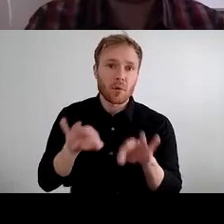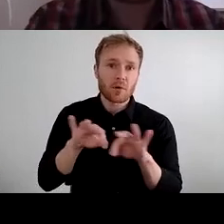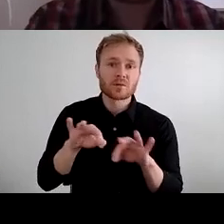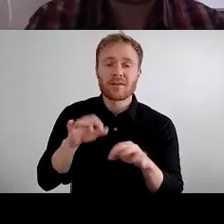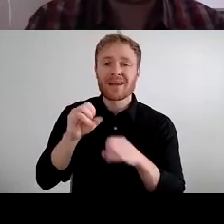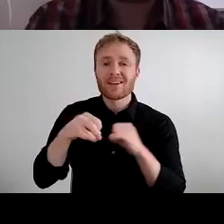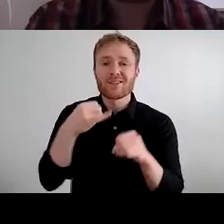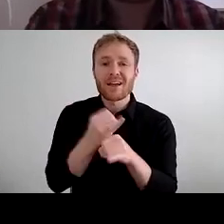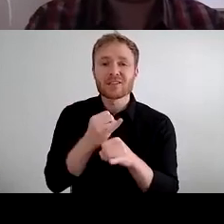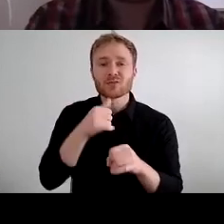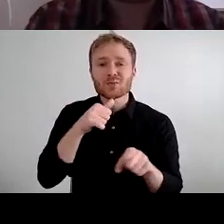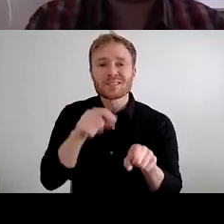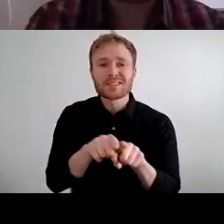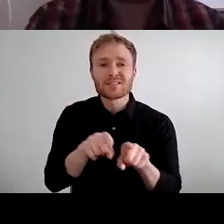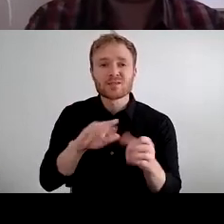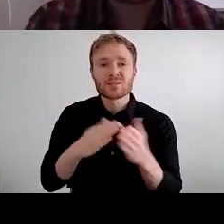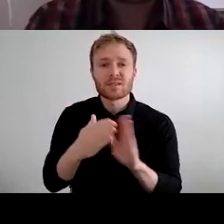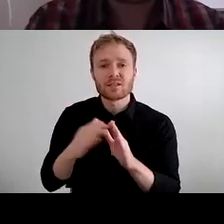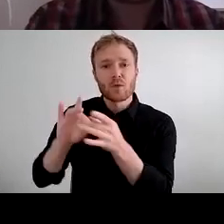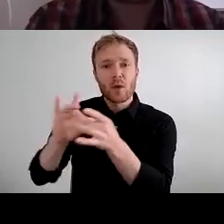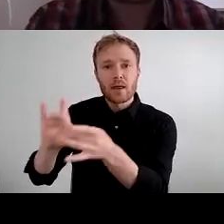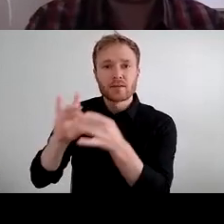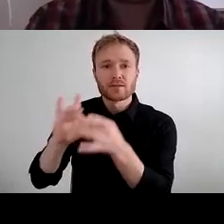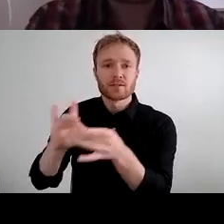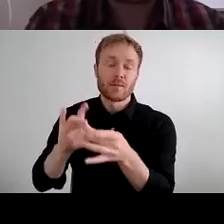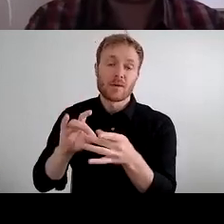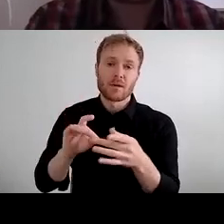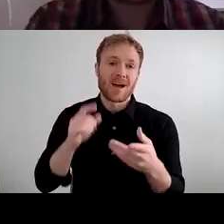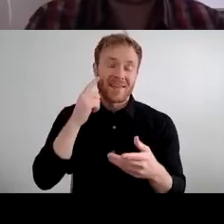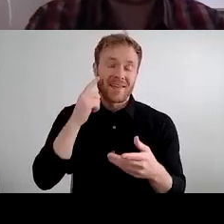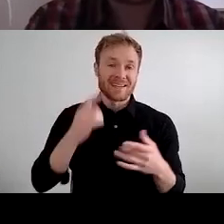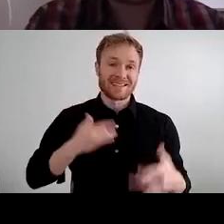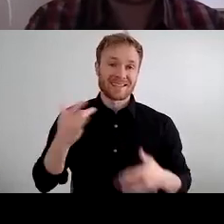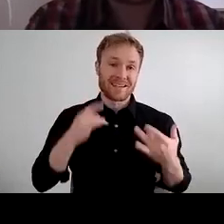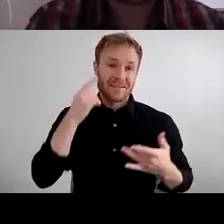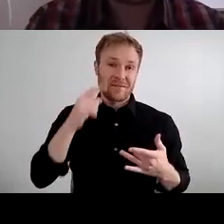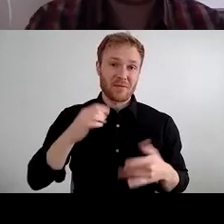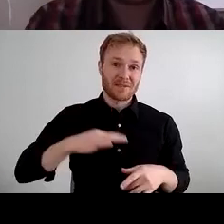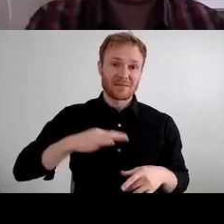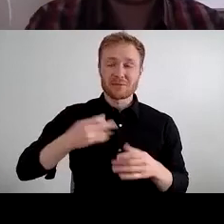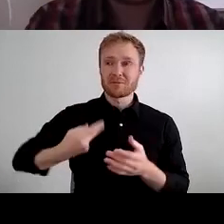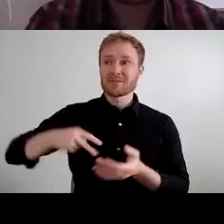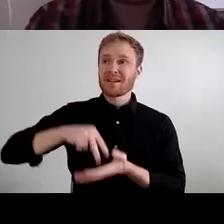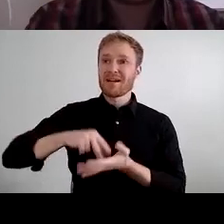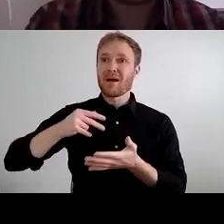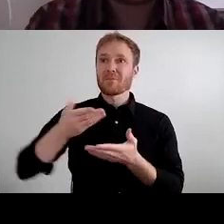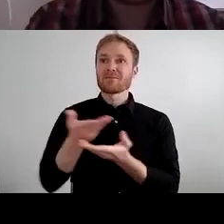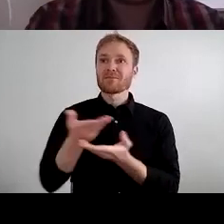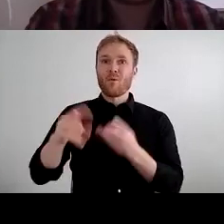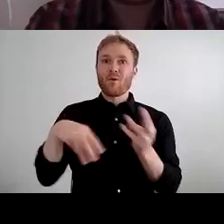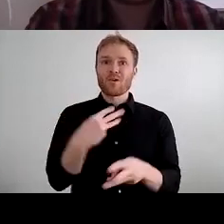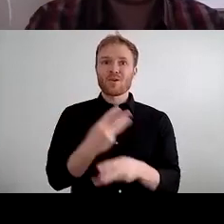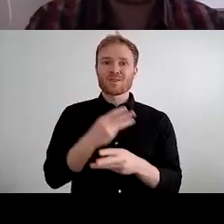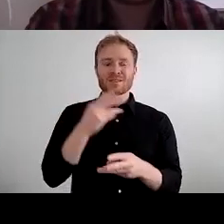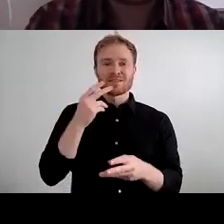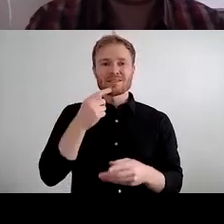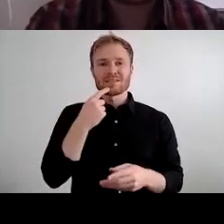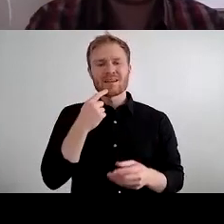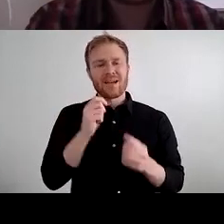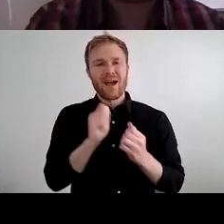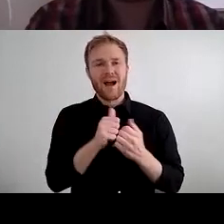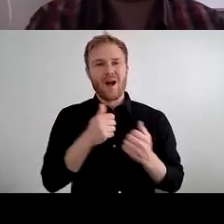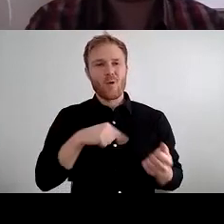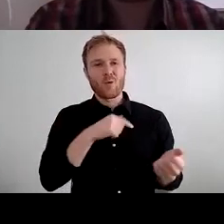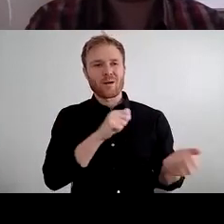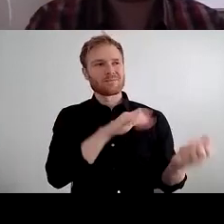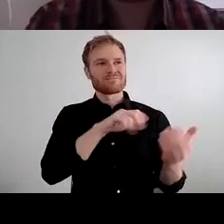very exciting thing for Pittsburgh to be able to stand up on a world stage and say, this is how we're addressing some of these issues and we're doing it in partnership